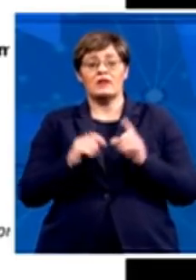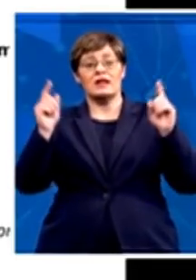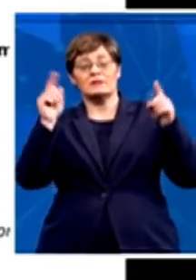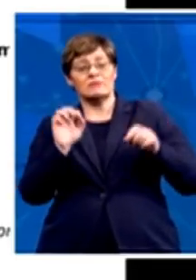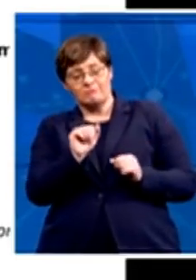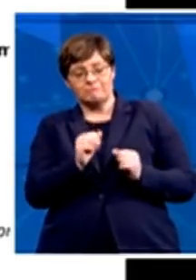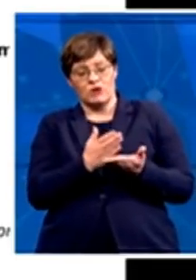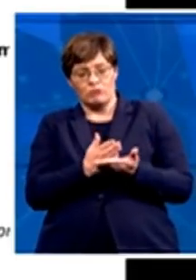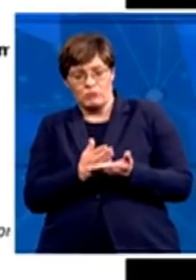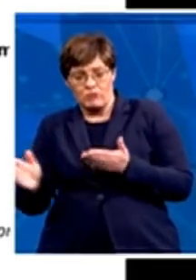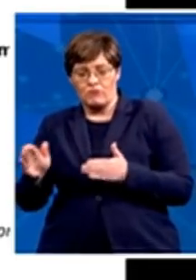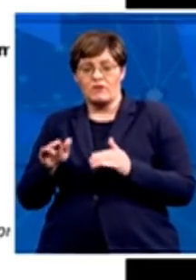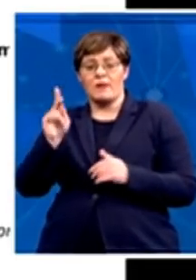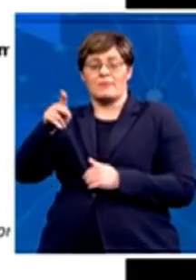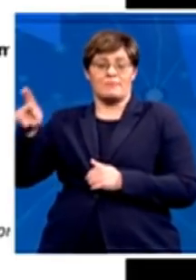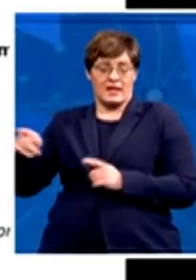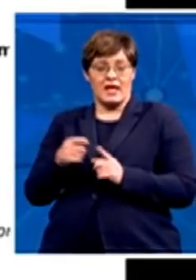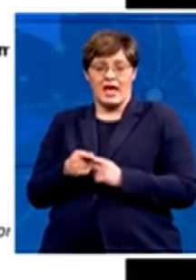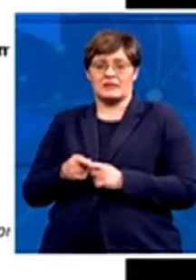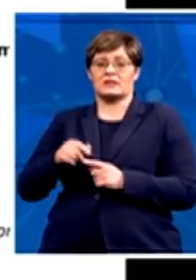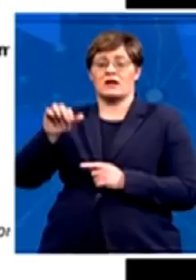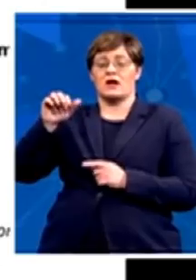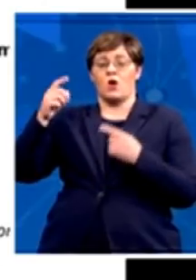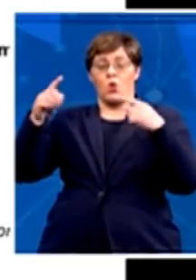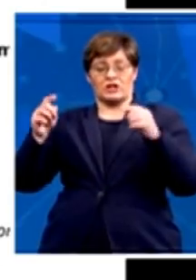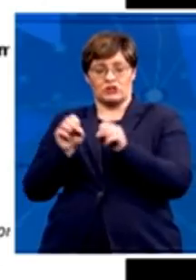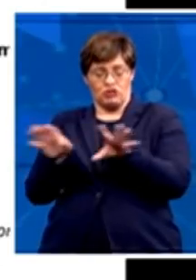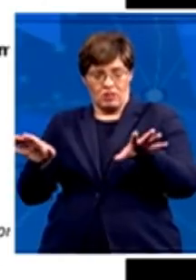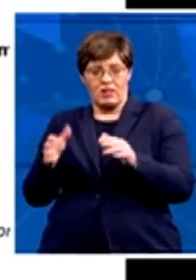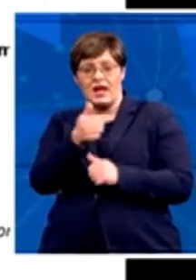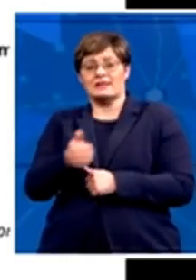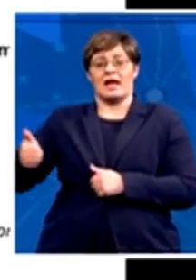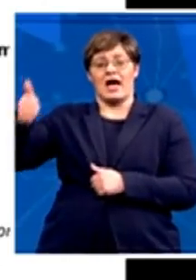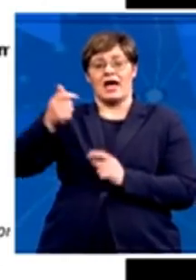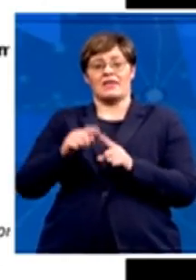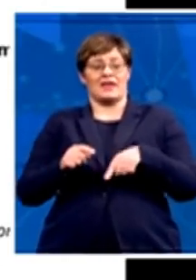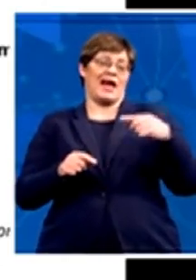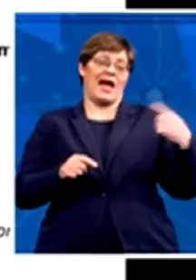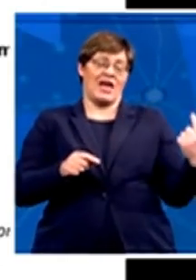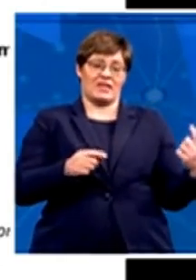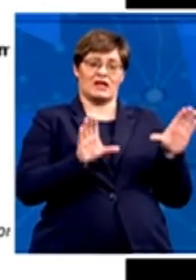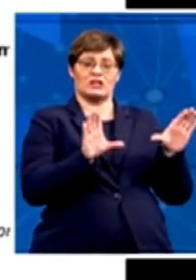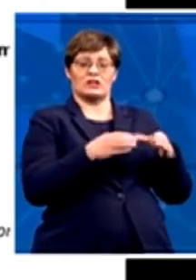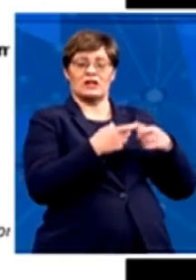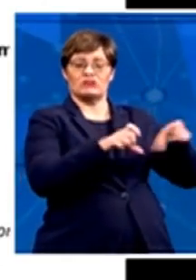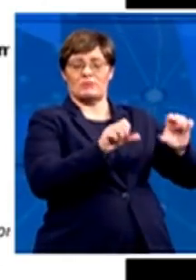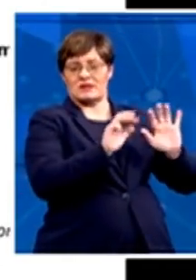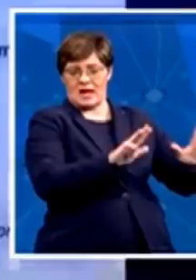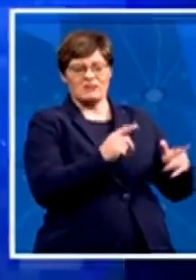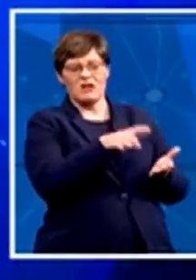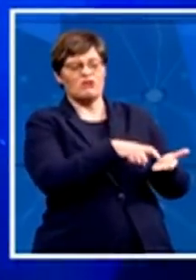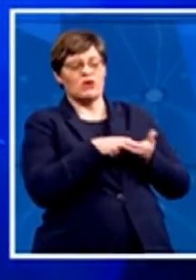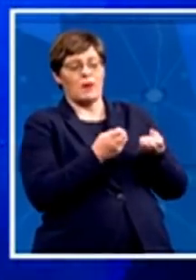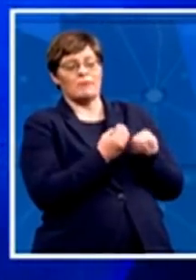Auditor General is higher than that of other Chapter 9 heads, which just require majority vote. And it's clear from